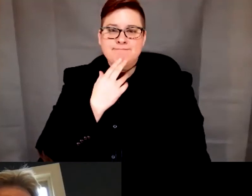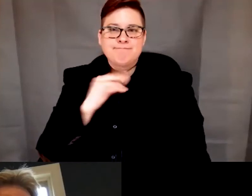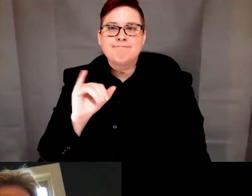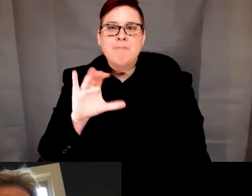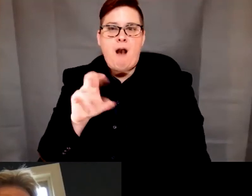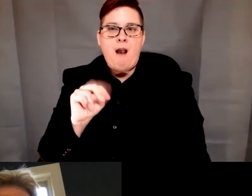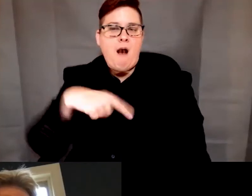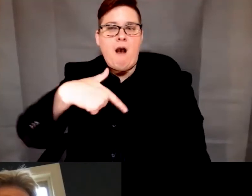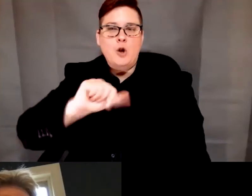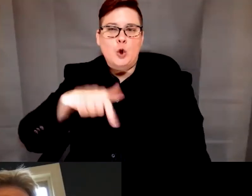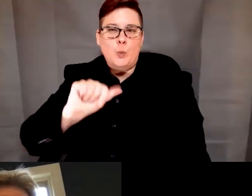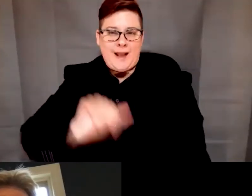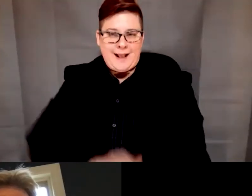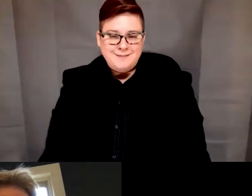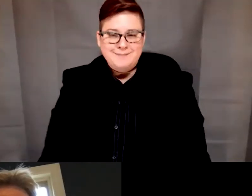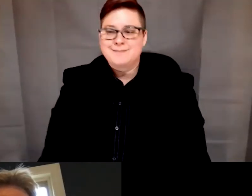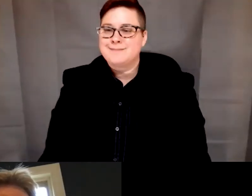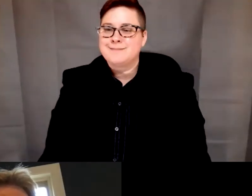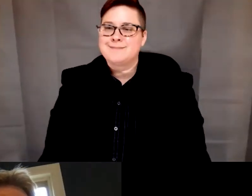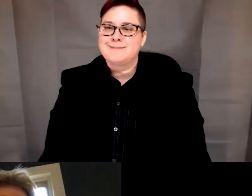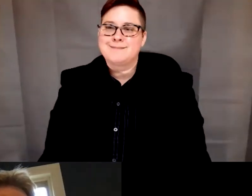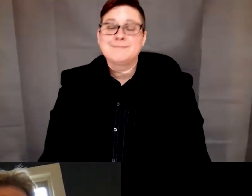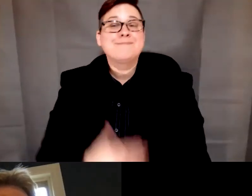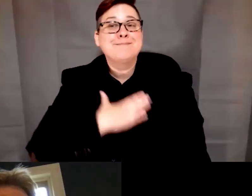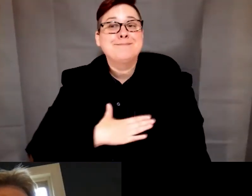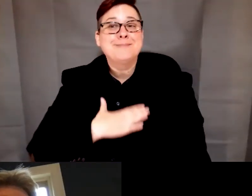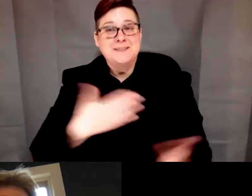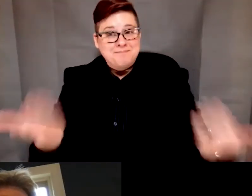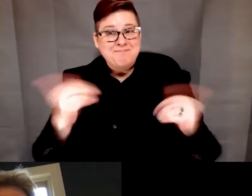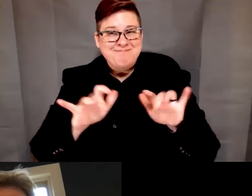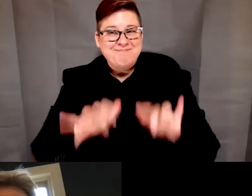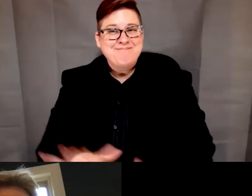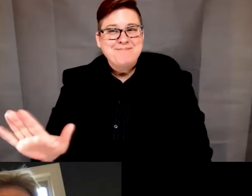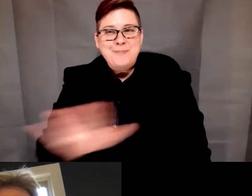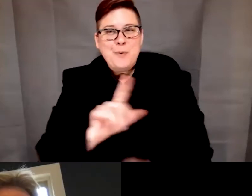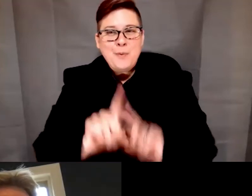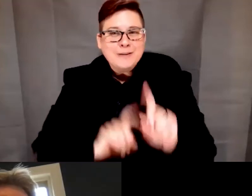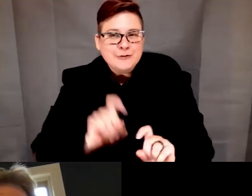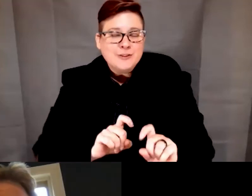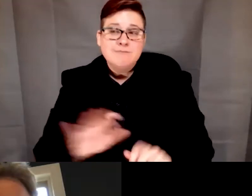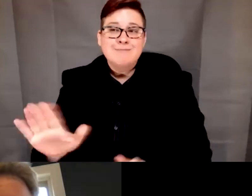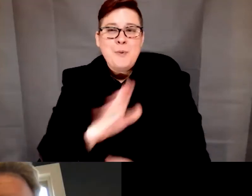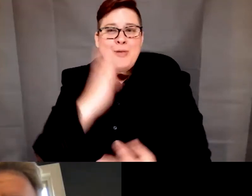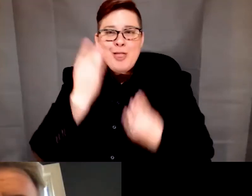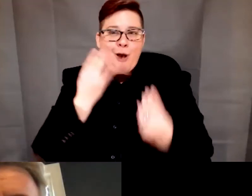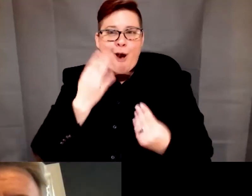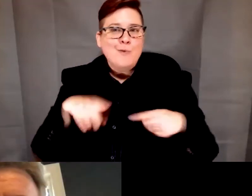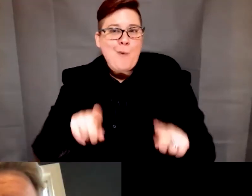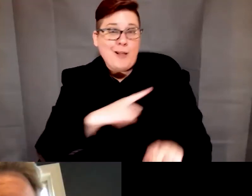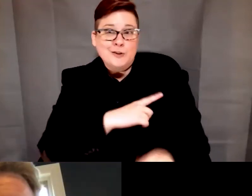icon for Q&A. So please type in some questions or thoughts for Dr. Binder while we have